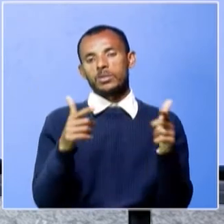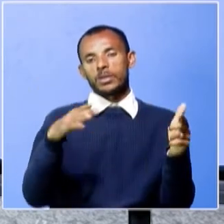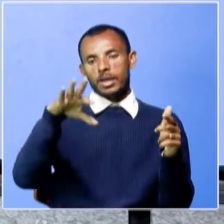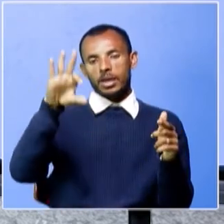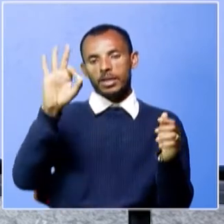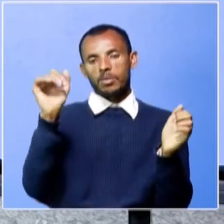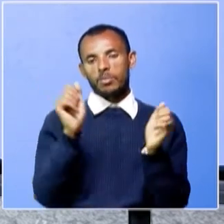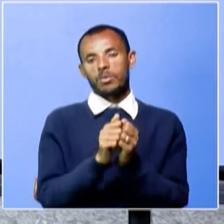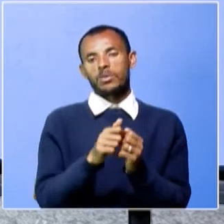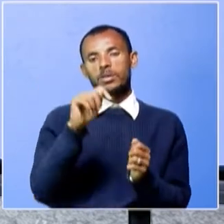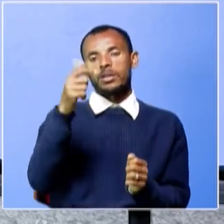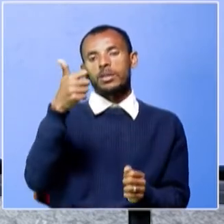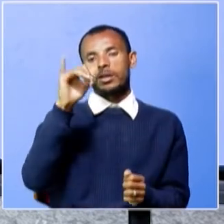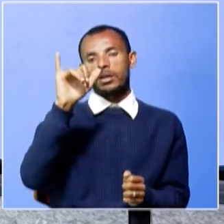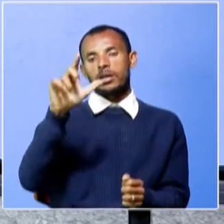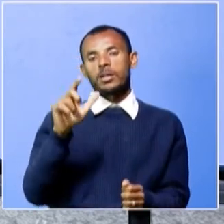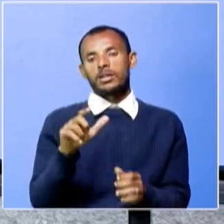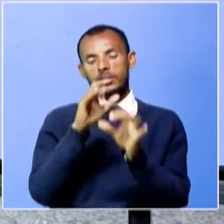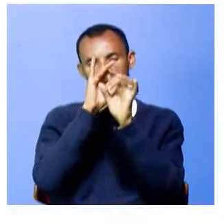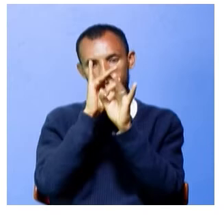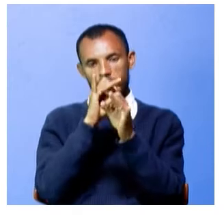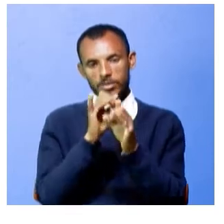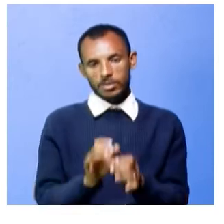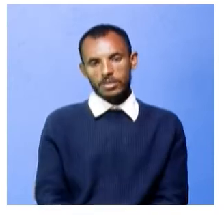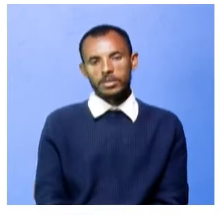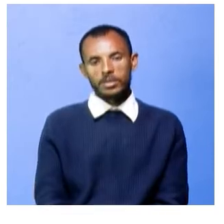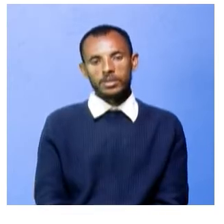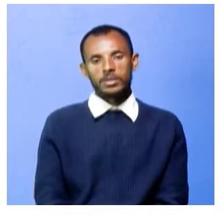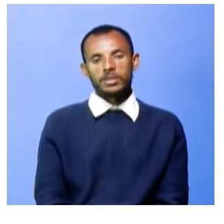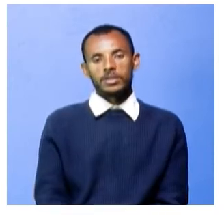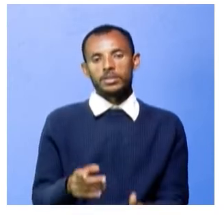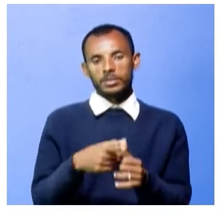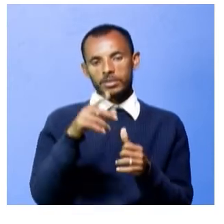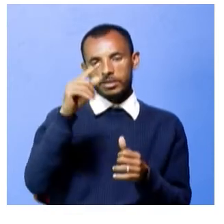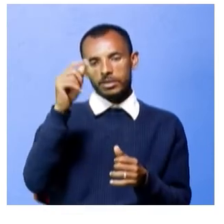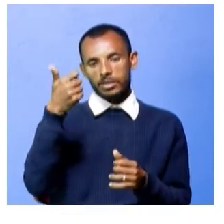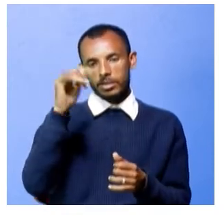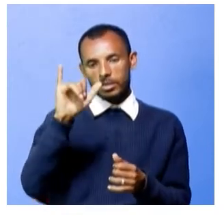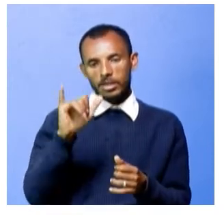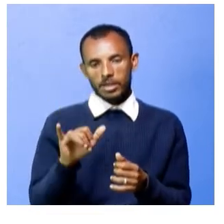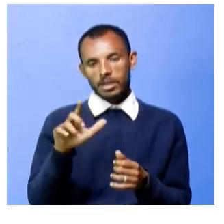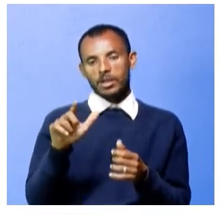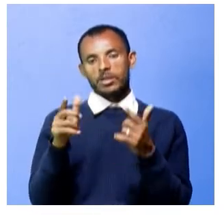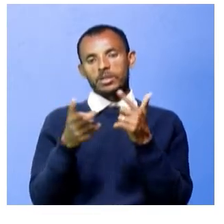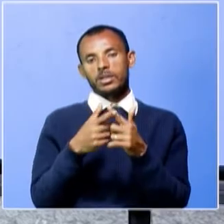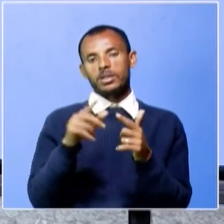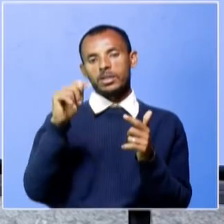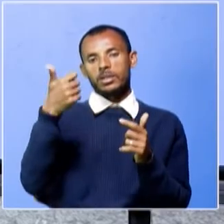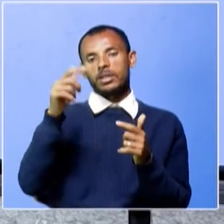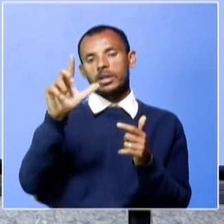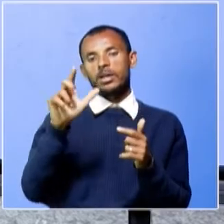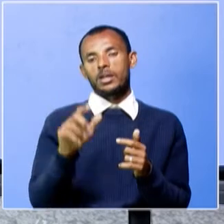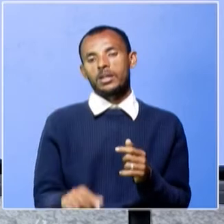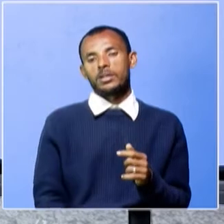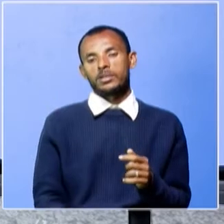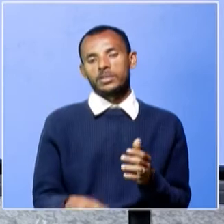getting both tails in the experiment. The first can be tail, the second can also be tail. This is one of the possibilities